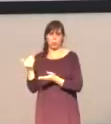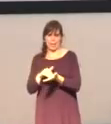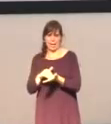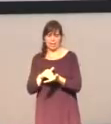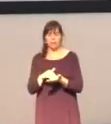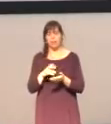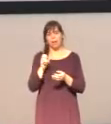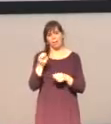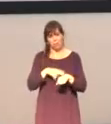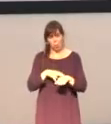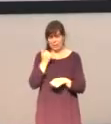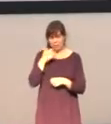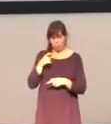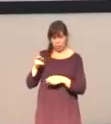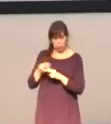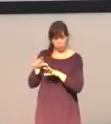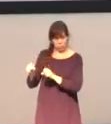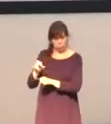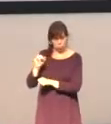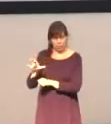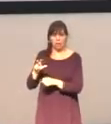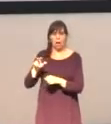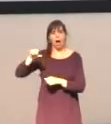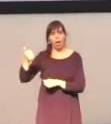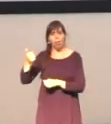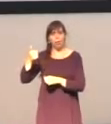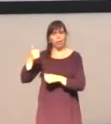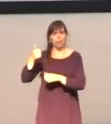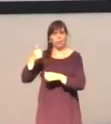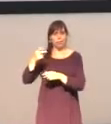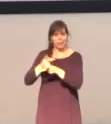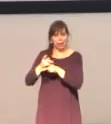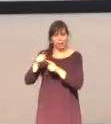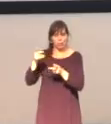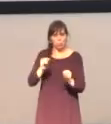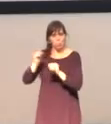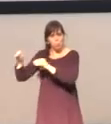that displaces other care in children's and women's going.